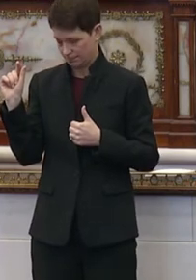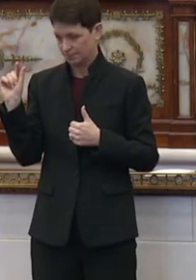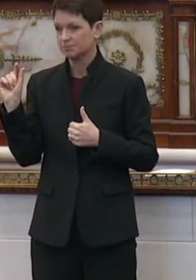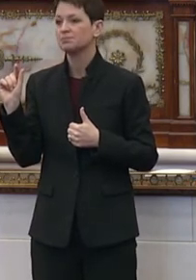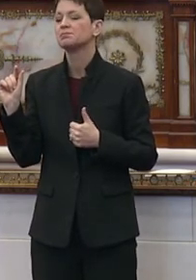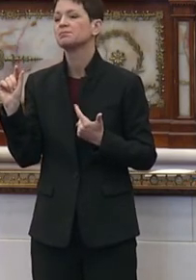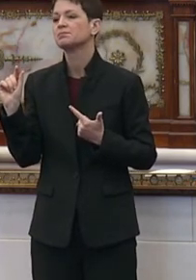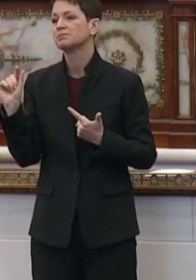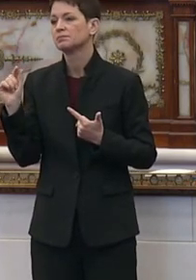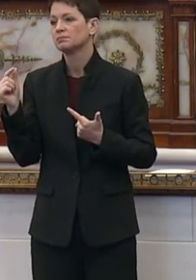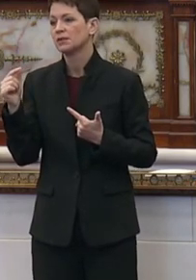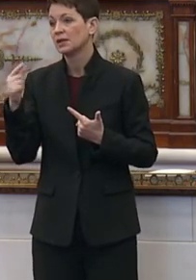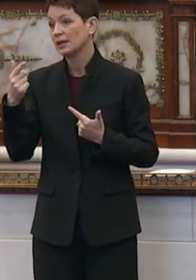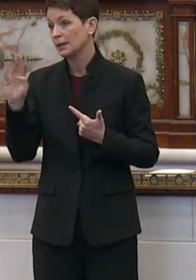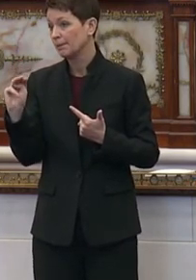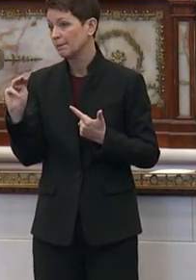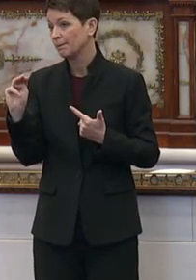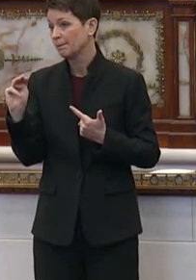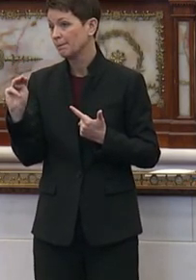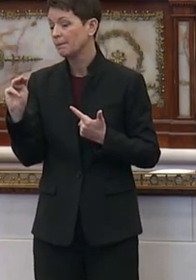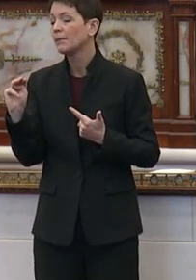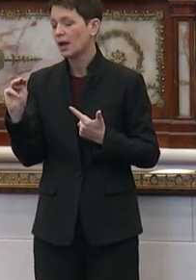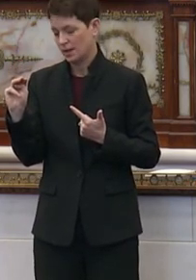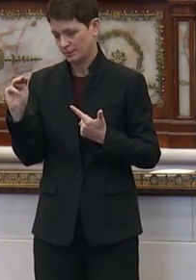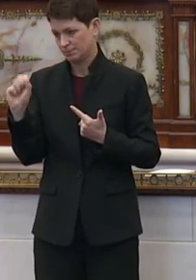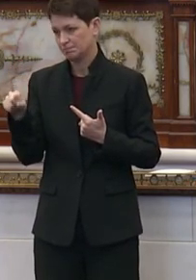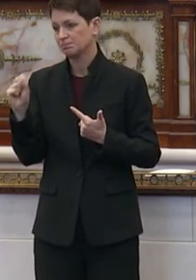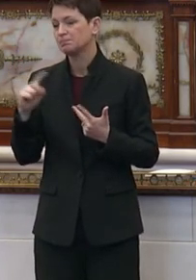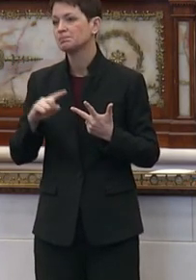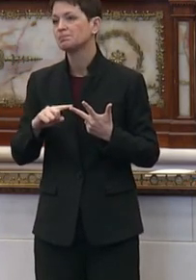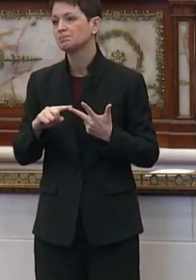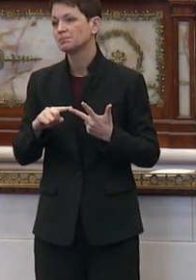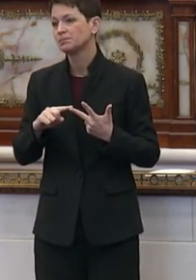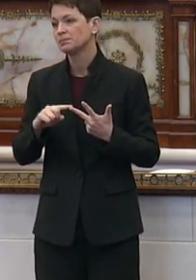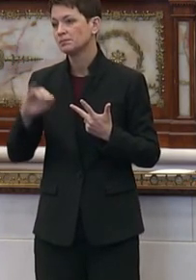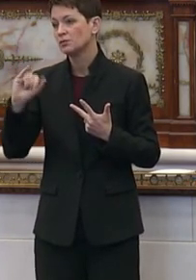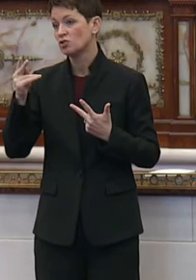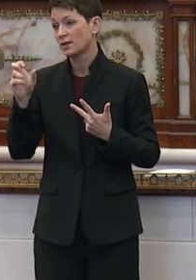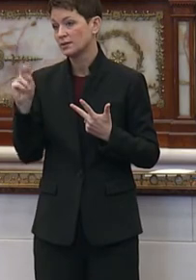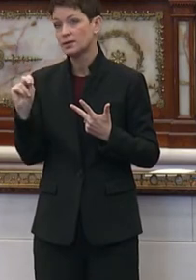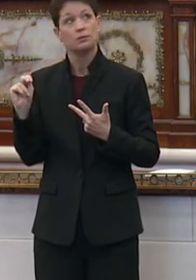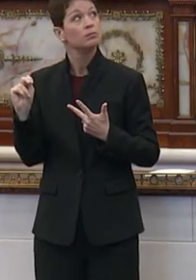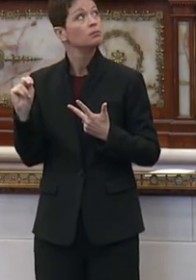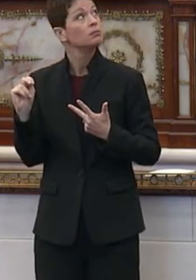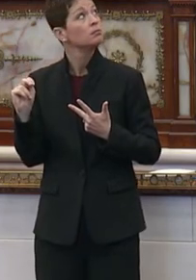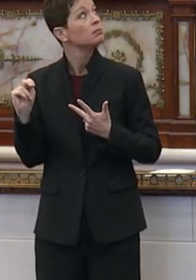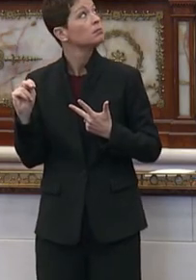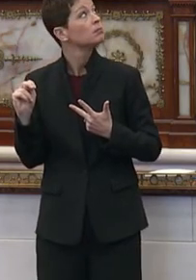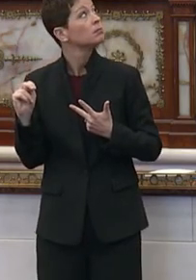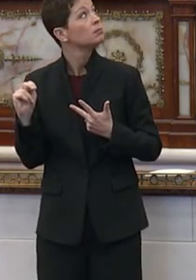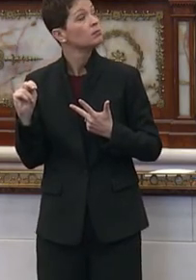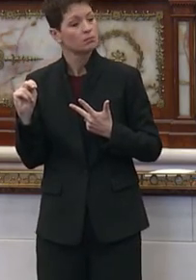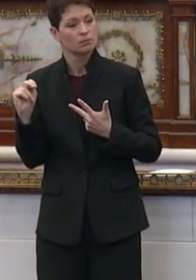Aye. Councilwoman Gim? Aye. Councilman Johnson?